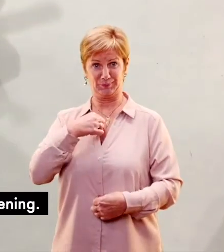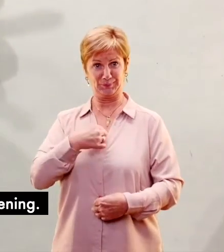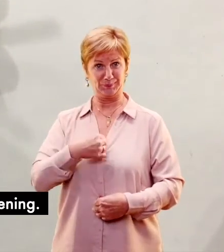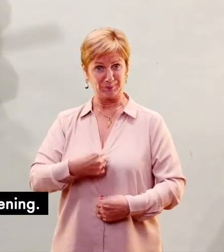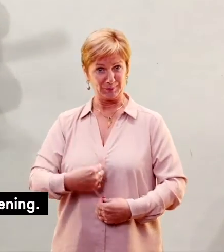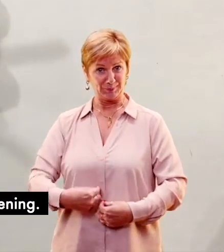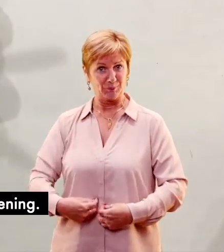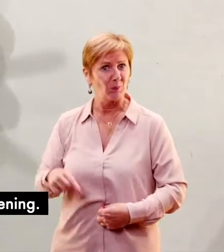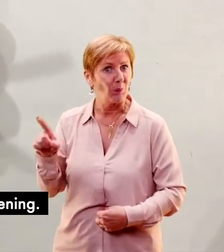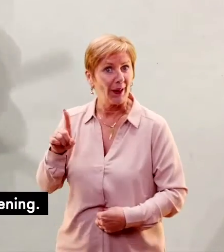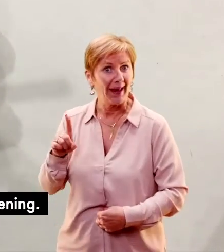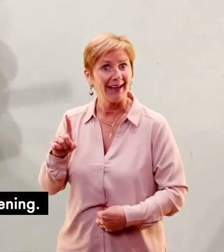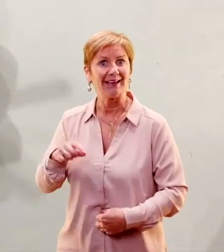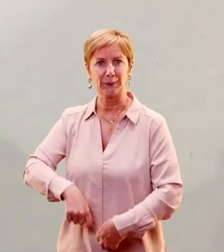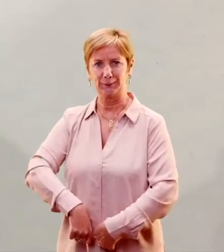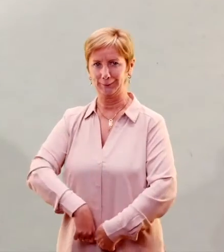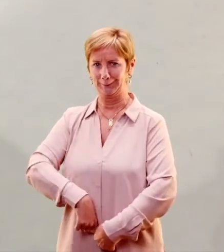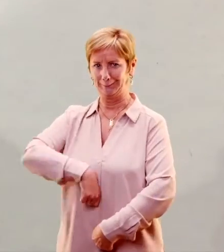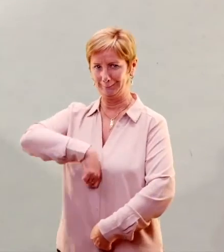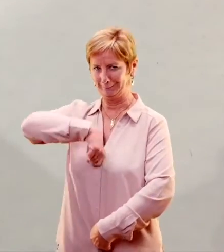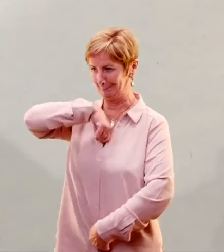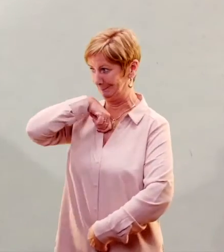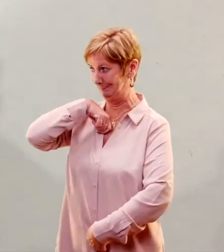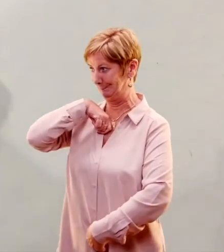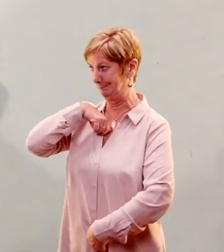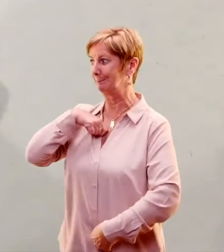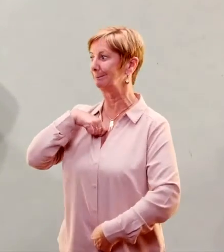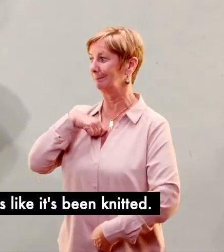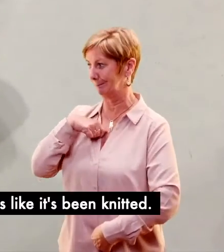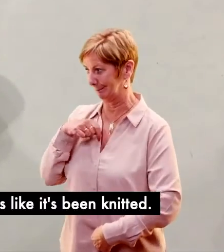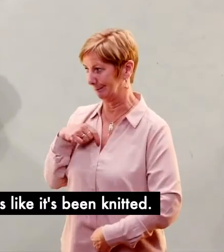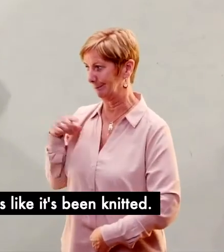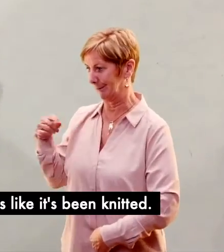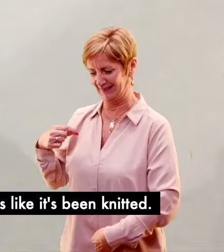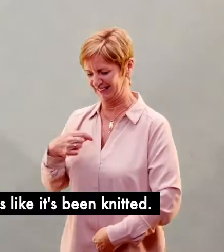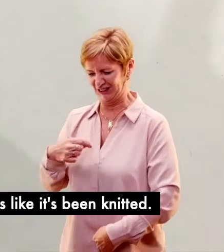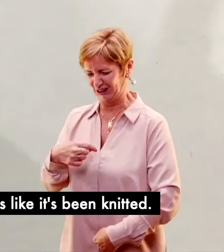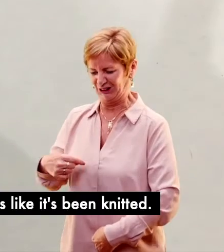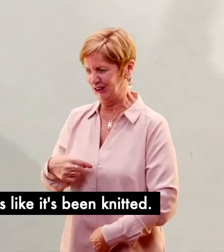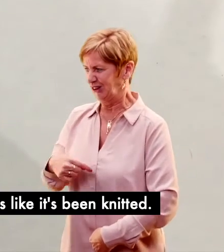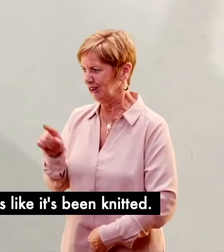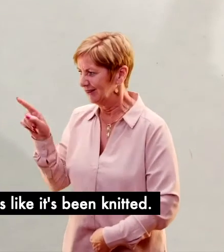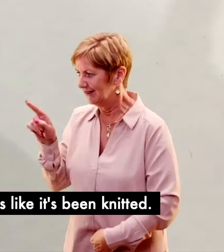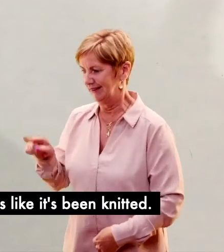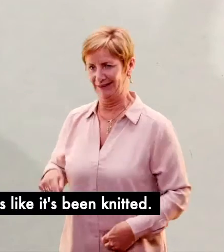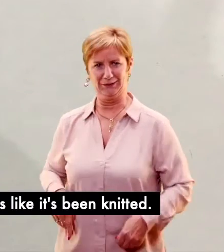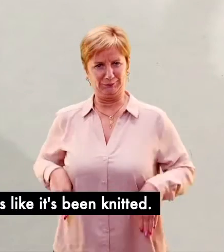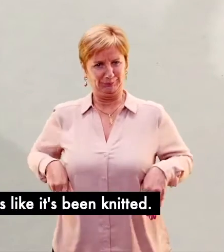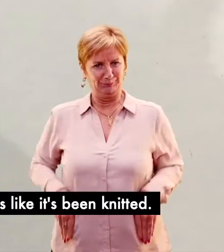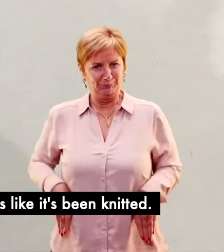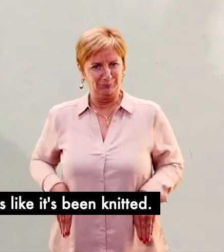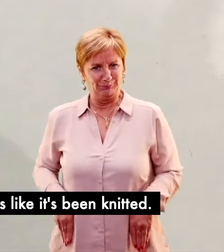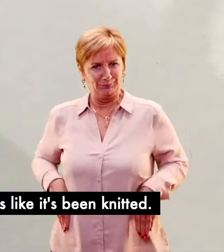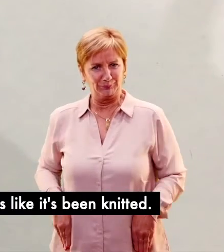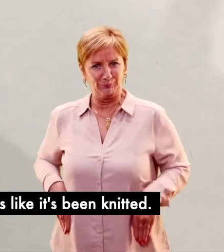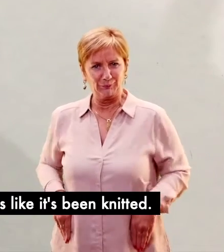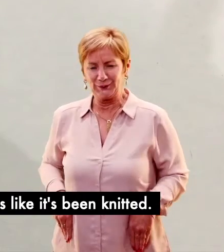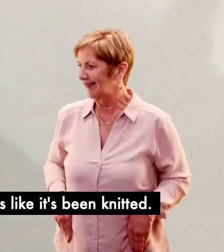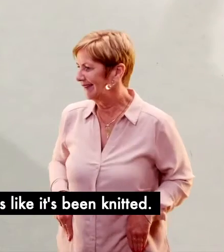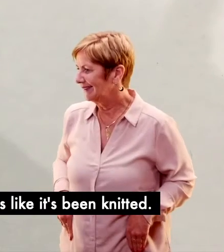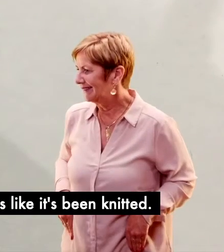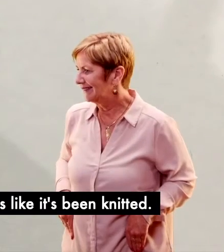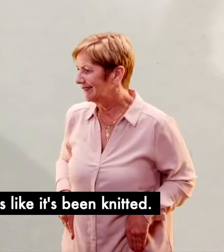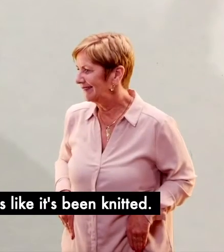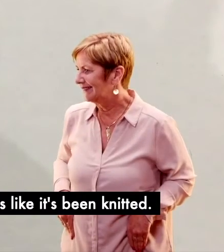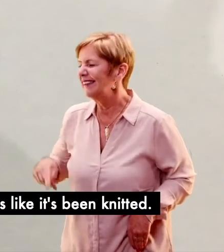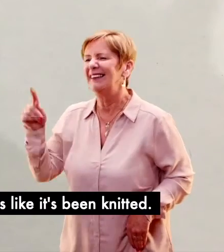for the zip fastening. Onto the pockets. Finally, let's add wiggly lines to her hat so